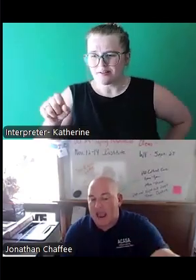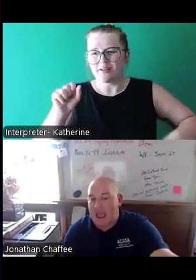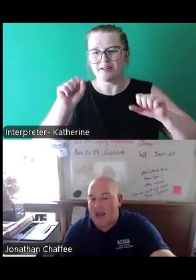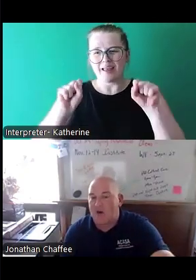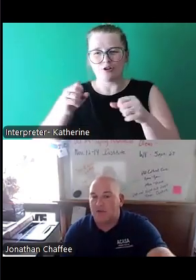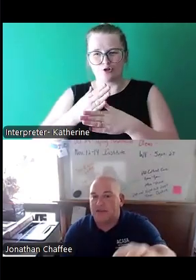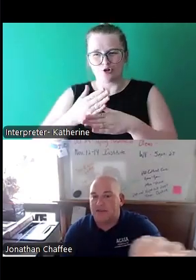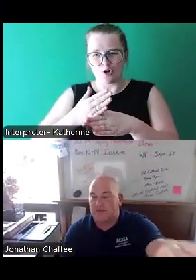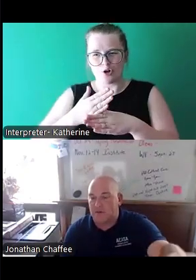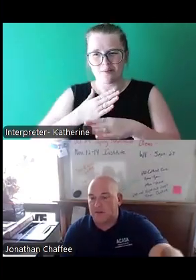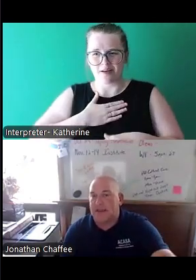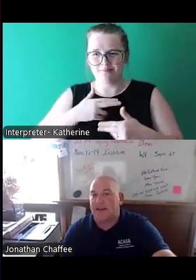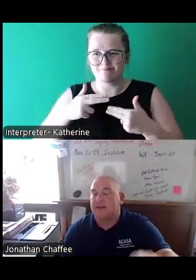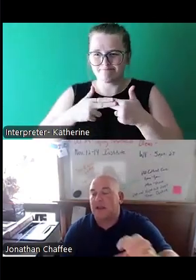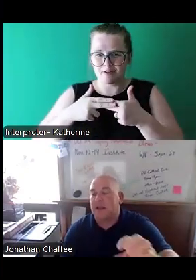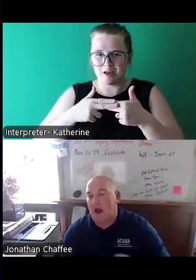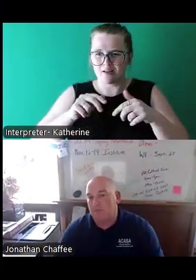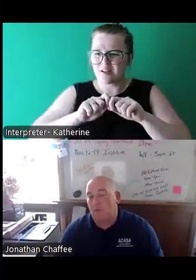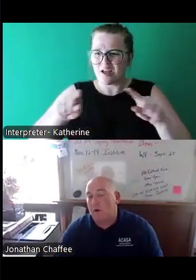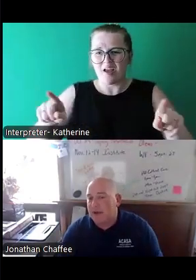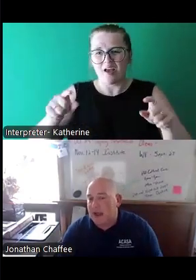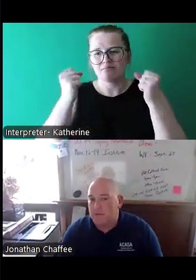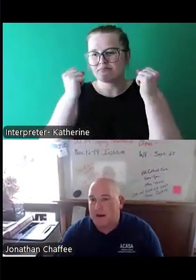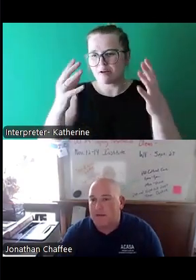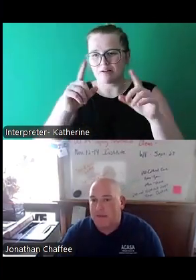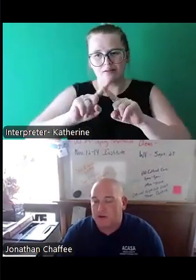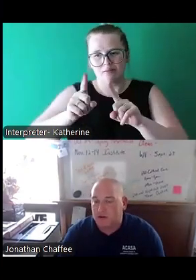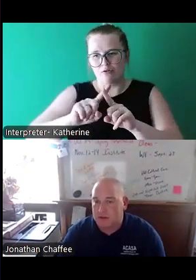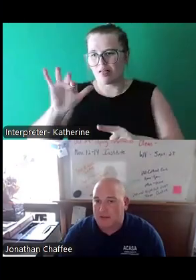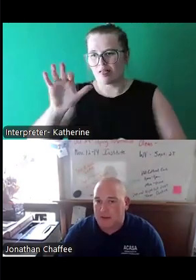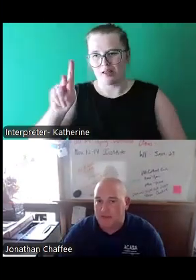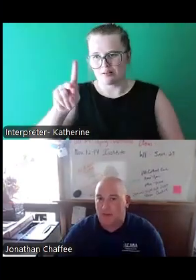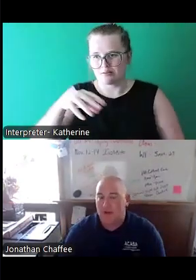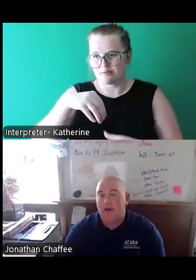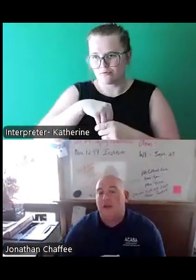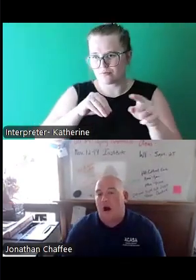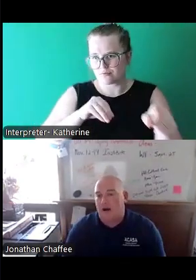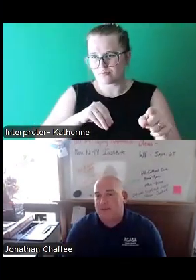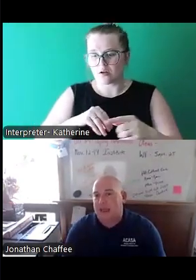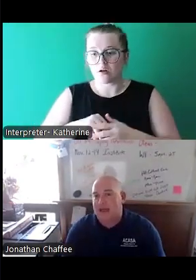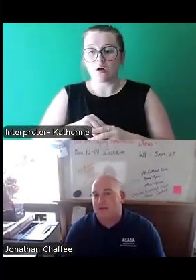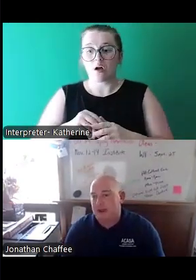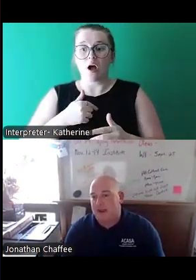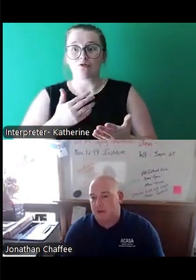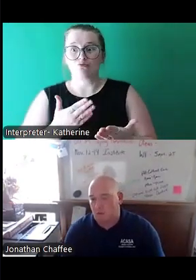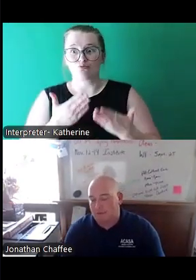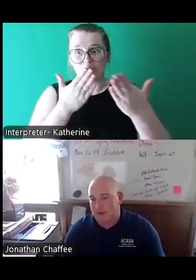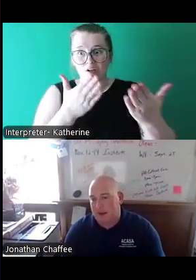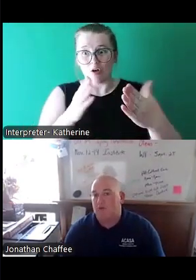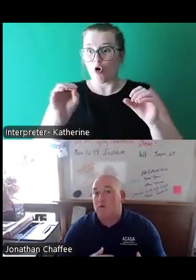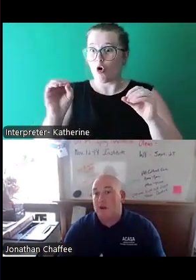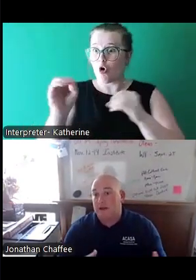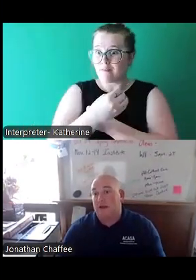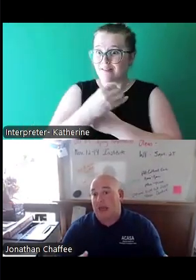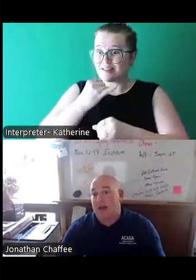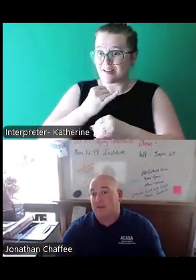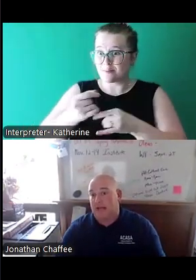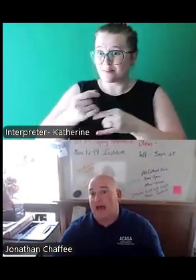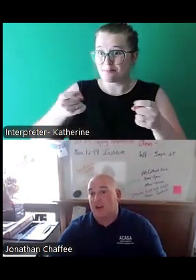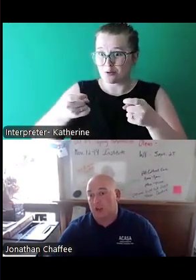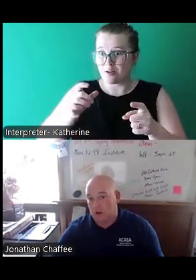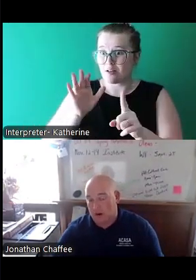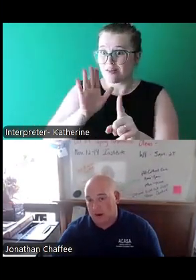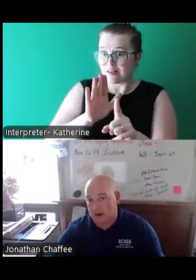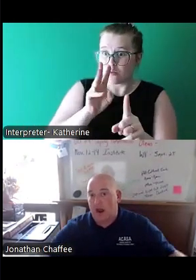PowerPoint. I have all these different links. The one thing I would recommend to a lot of people, the Office of Cannabis Management website really does have a lot